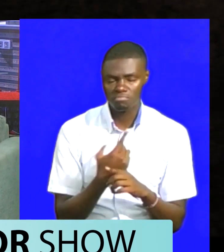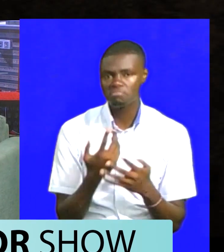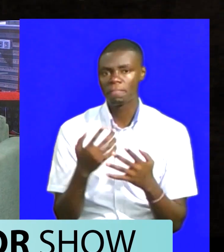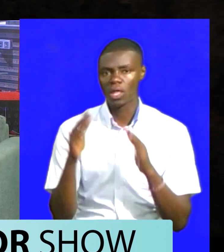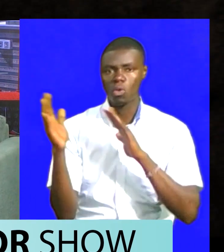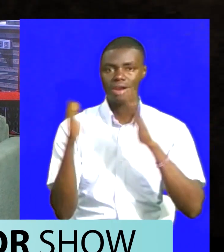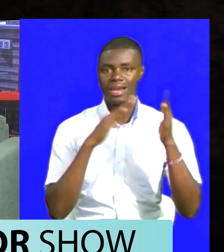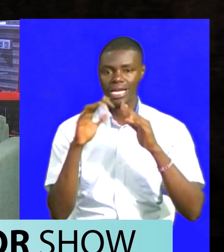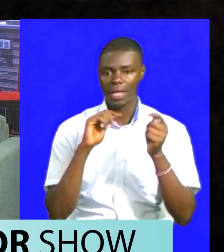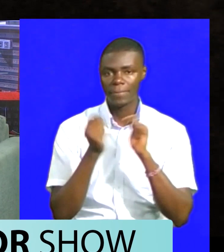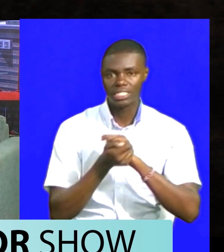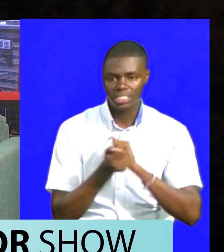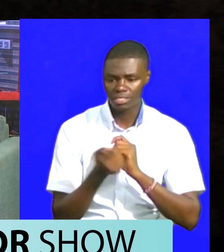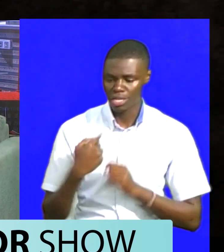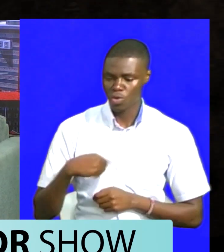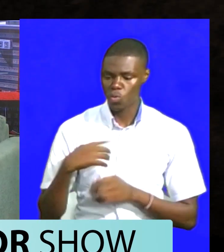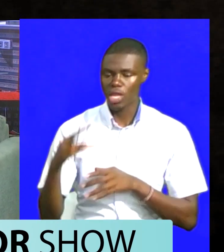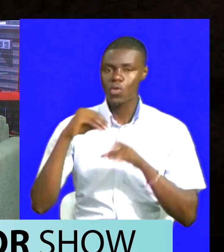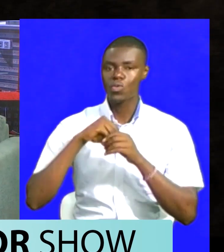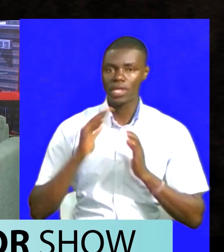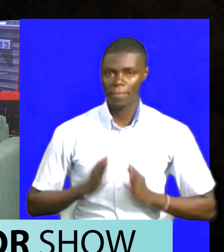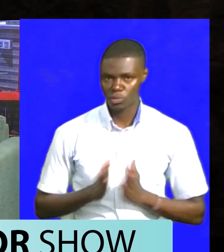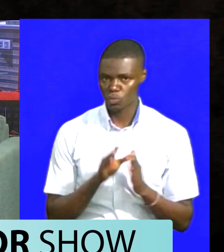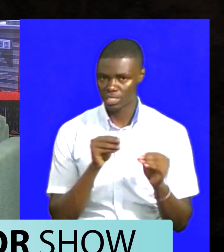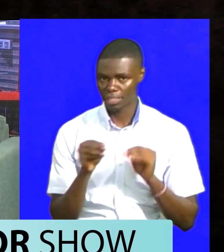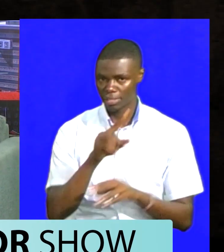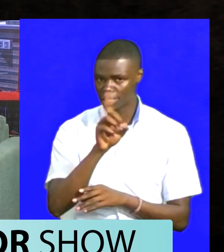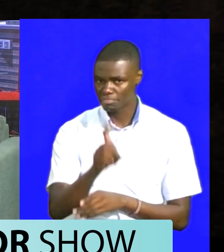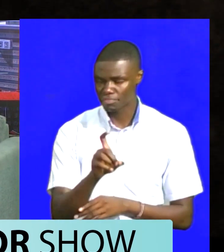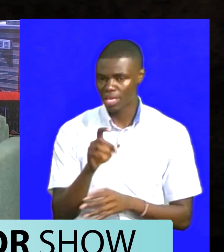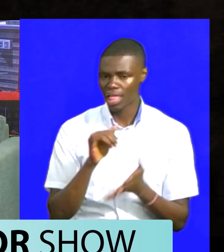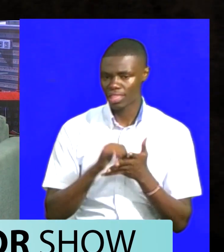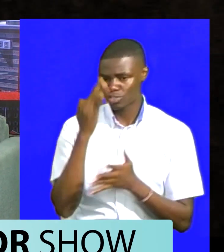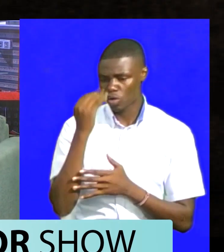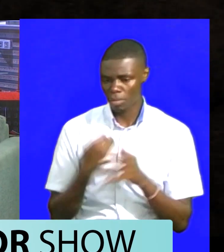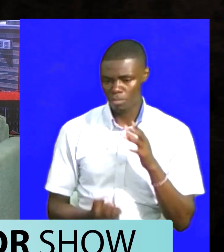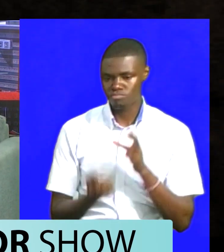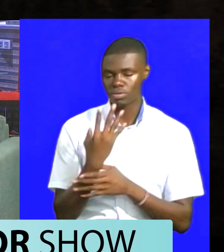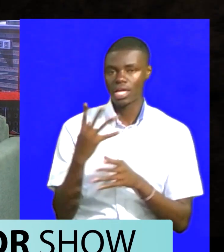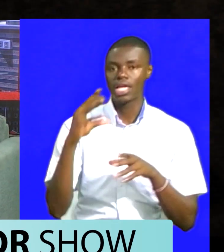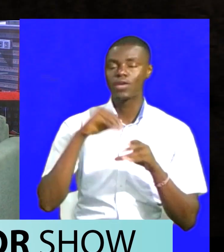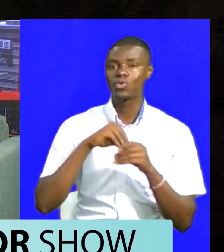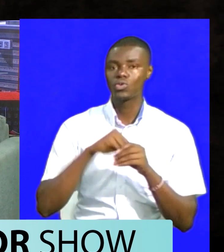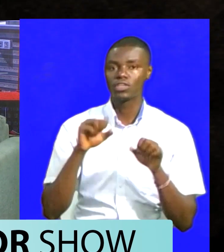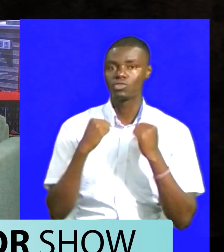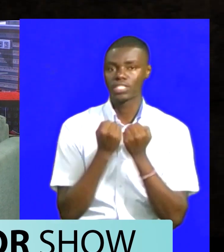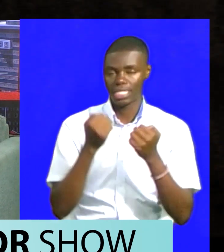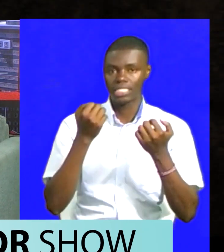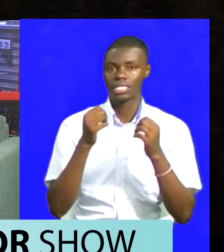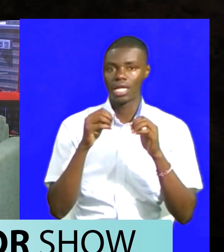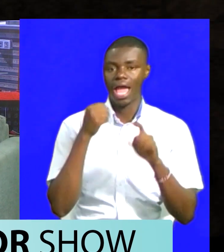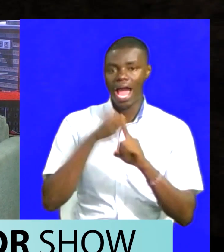about climate change, are we including the persons with disability? And that's why I came up with that Inclusive Societal Advocate. It's an